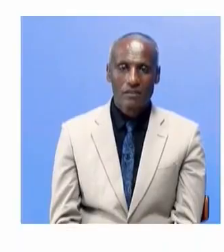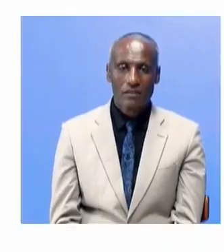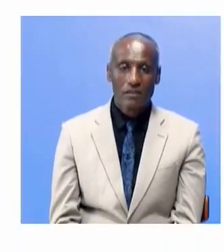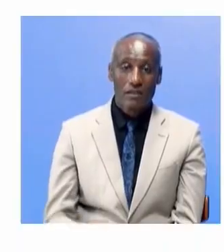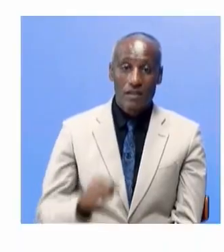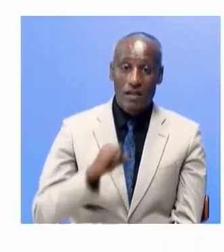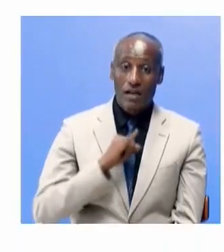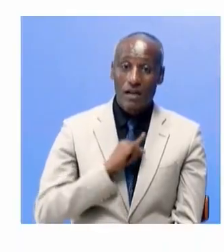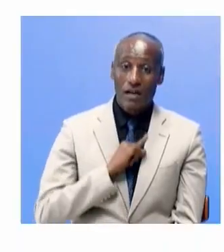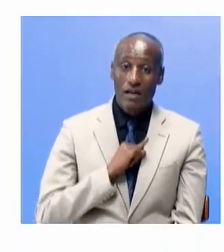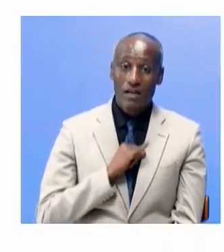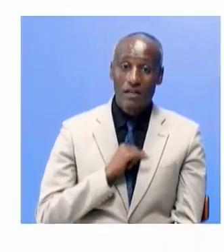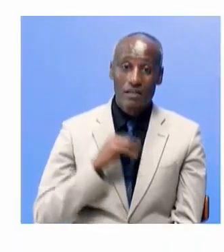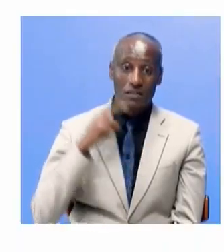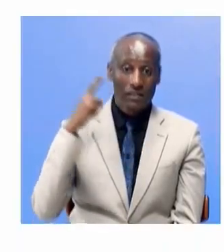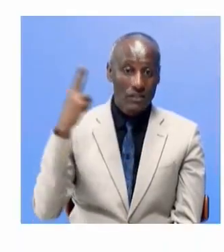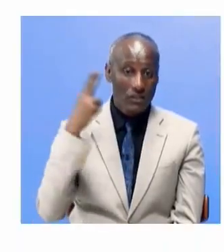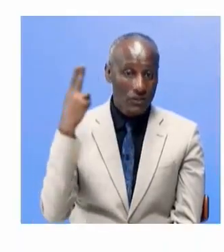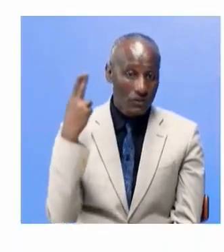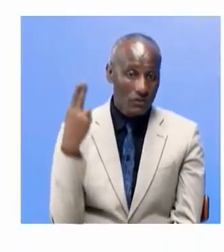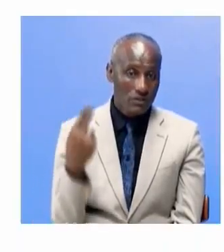I used